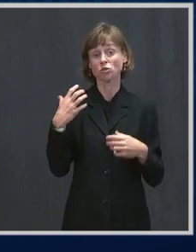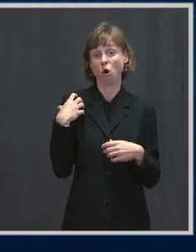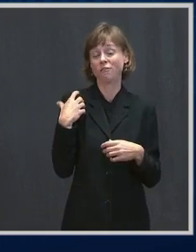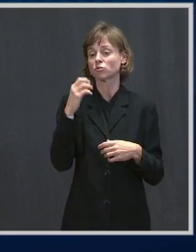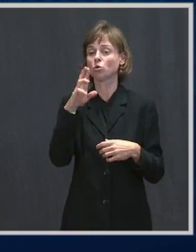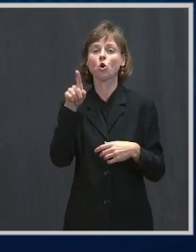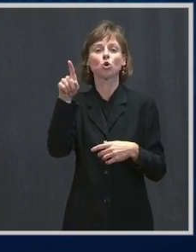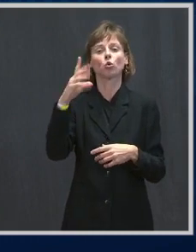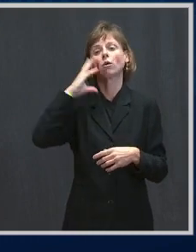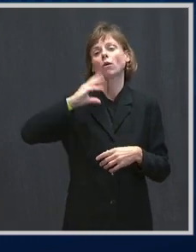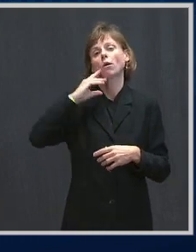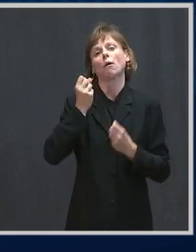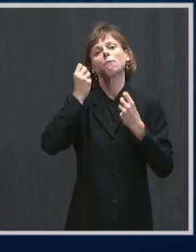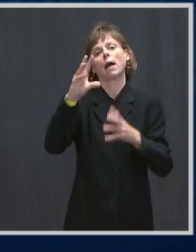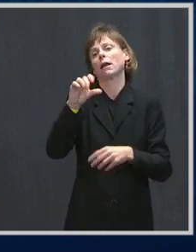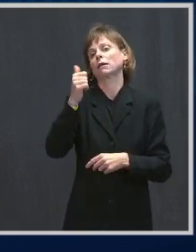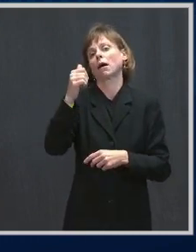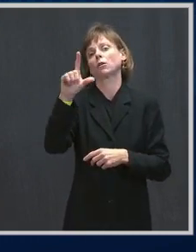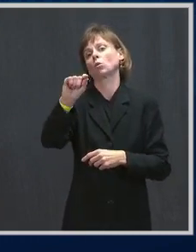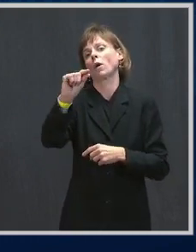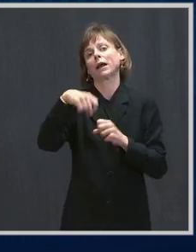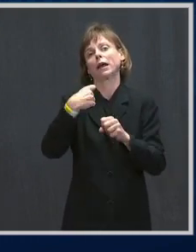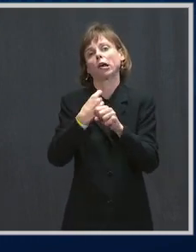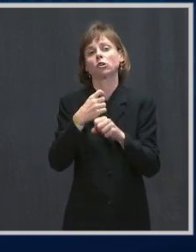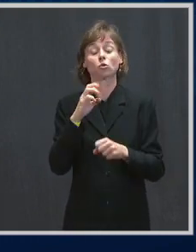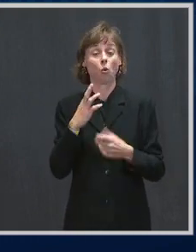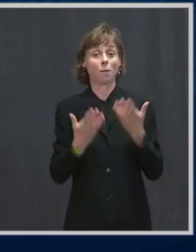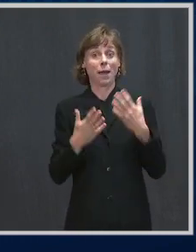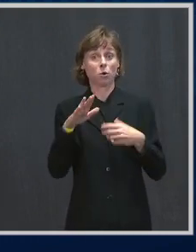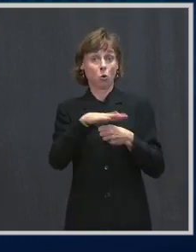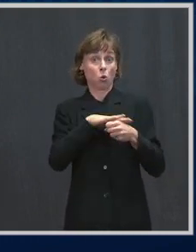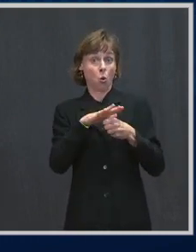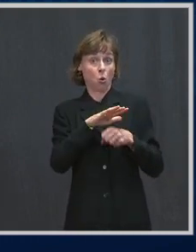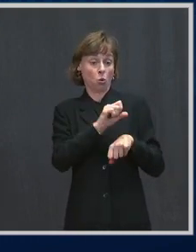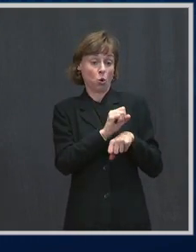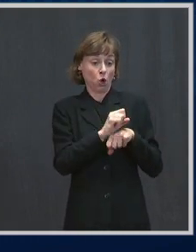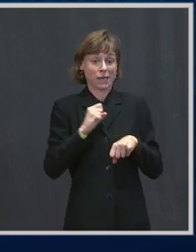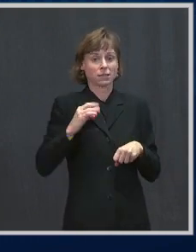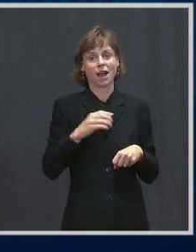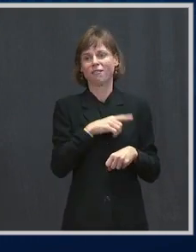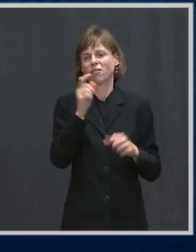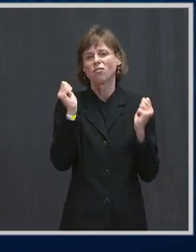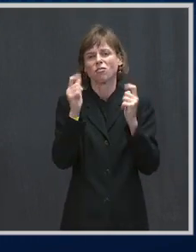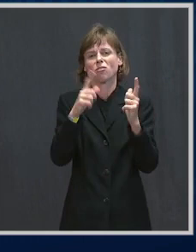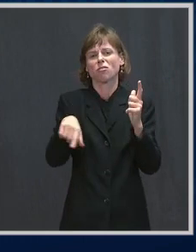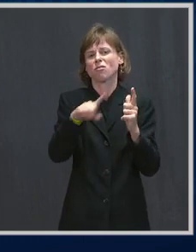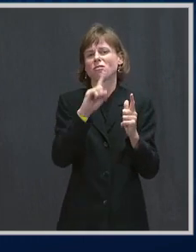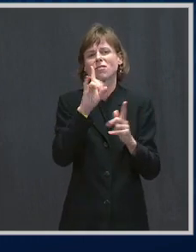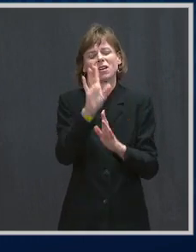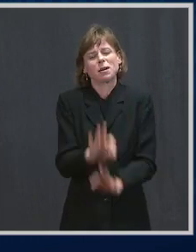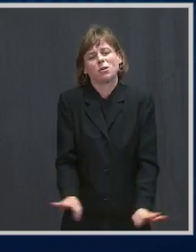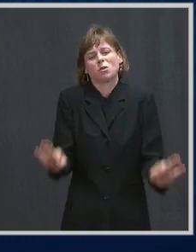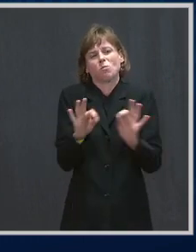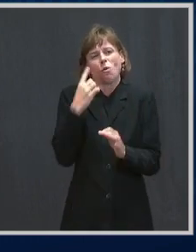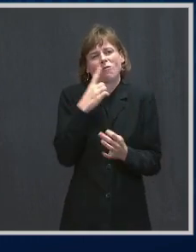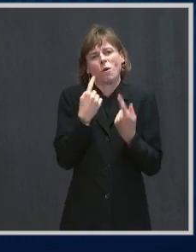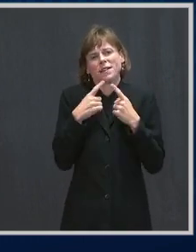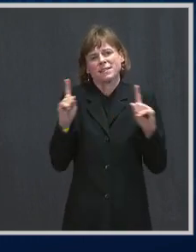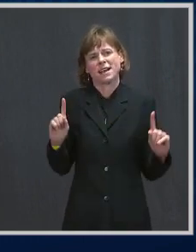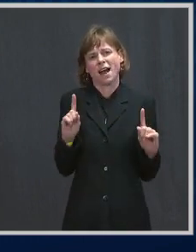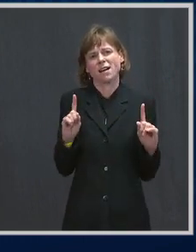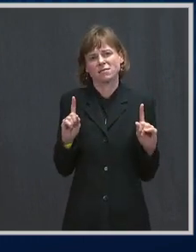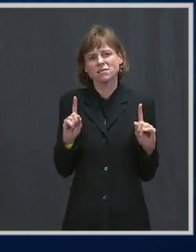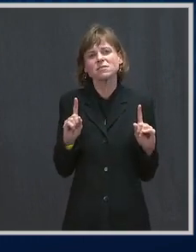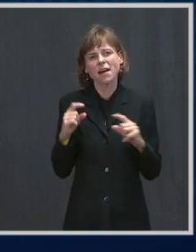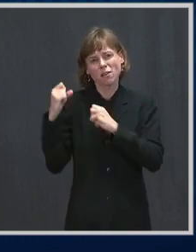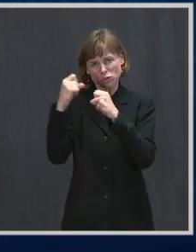service or foreign service, or you're locally employed staff, your vital and success and strength of our nation depends in no small part